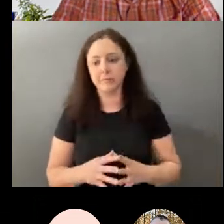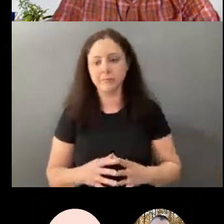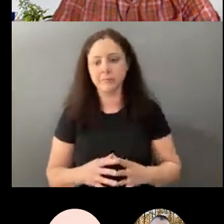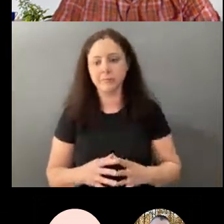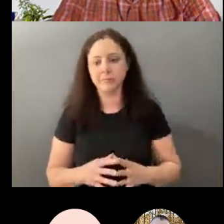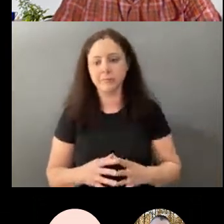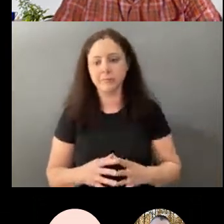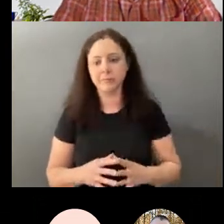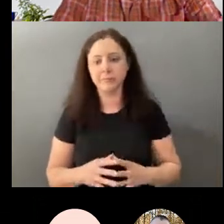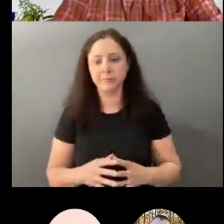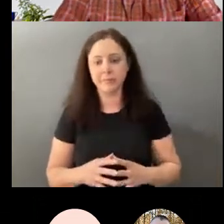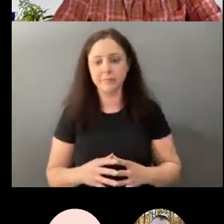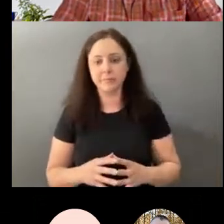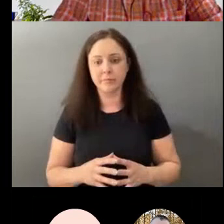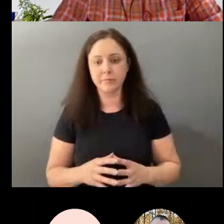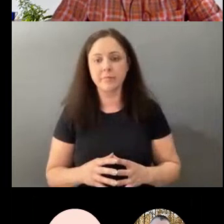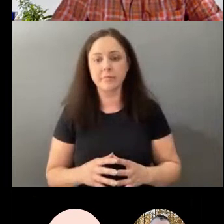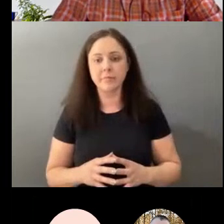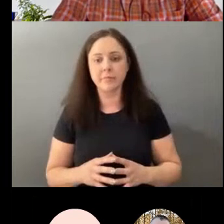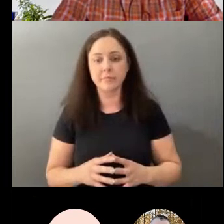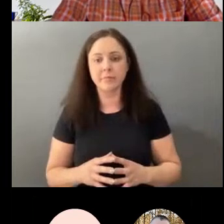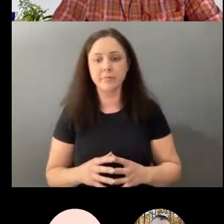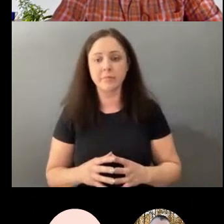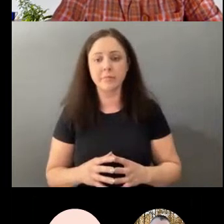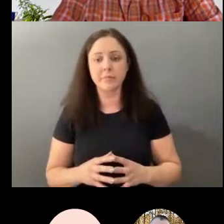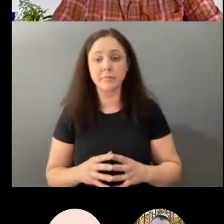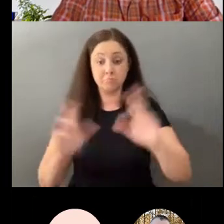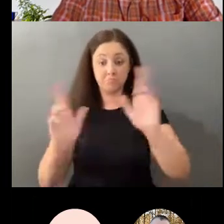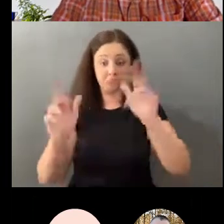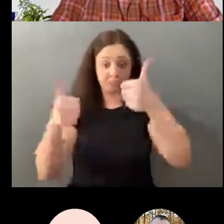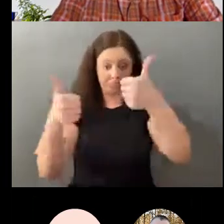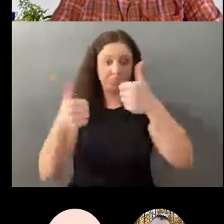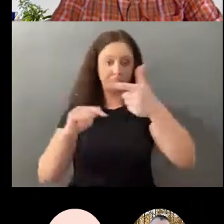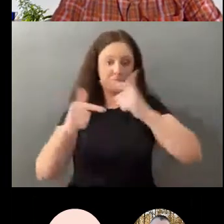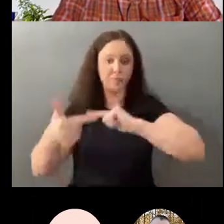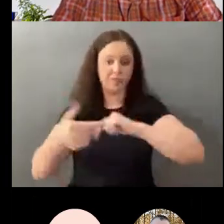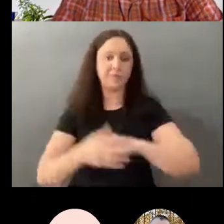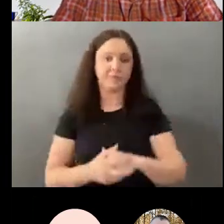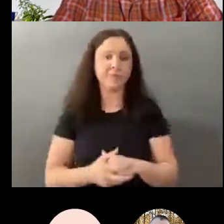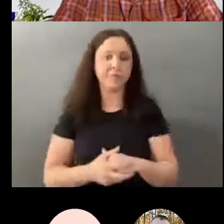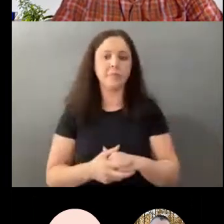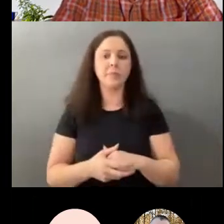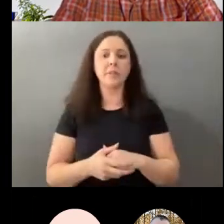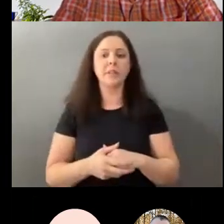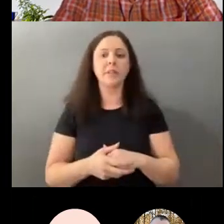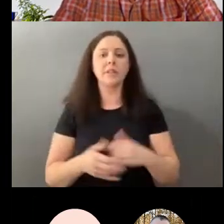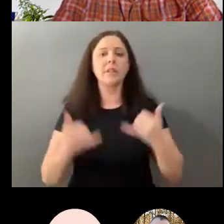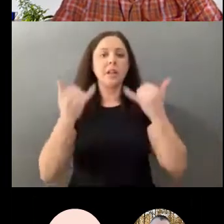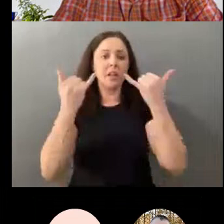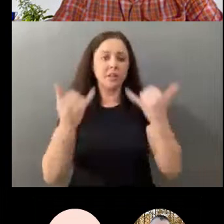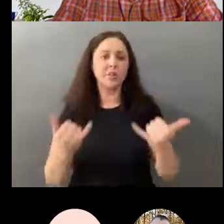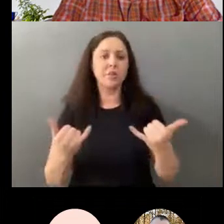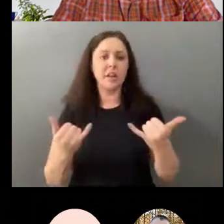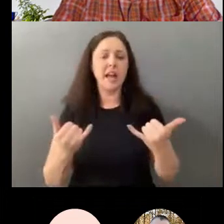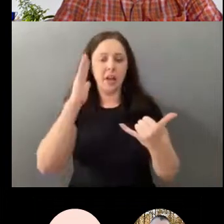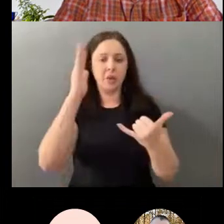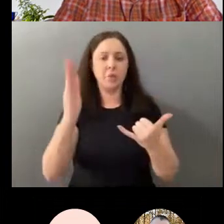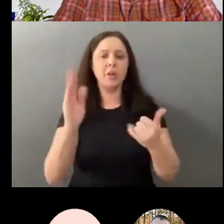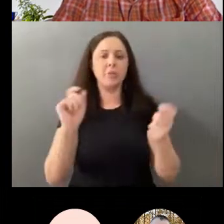today. So next slide, please, Greg. So we're going to move on to the indirect,